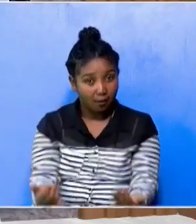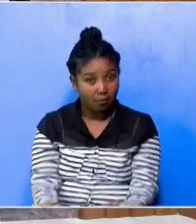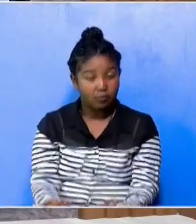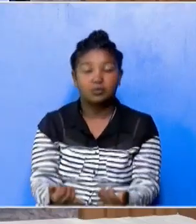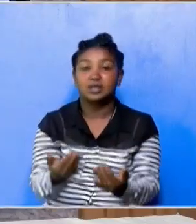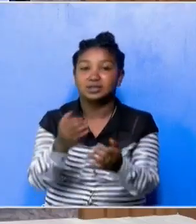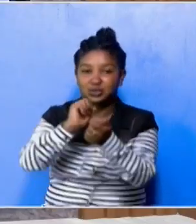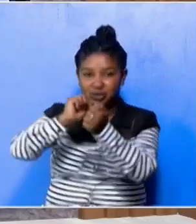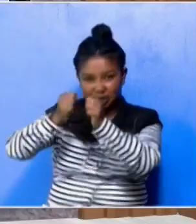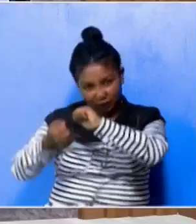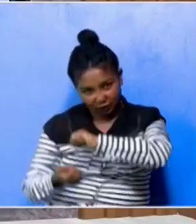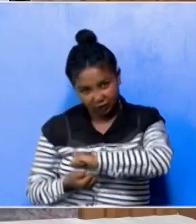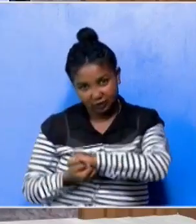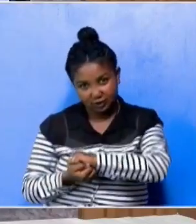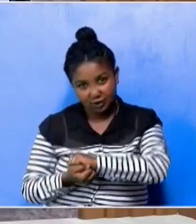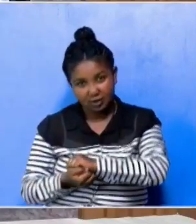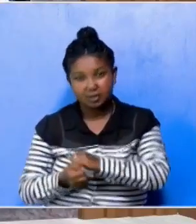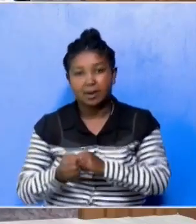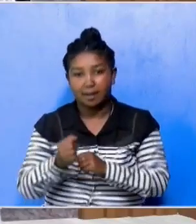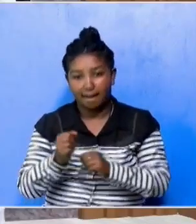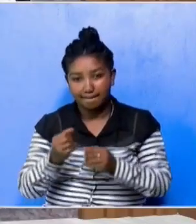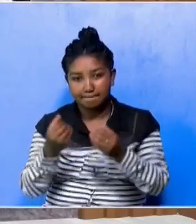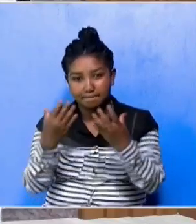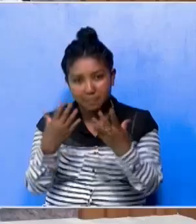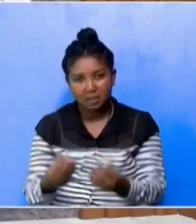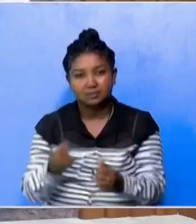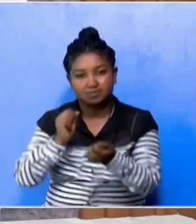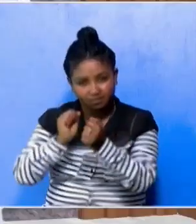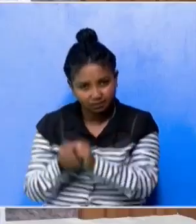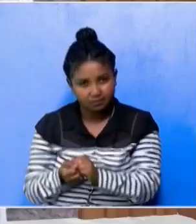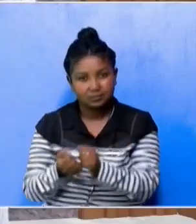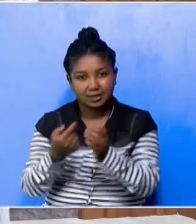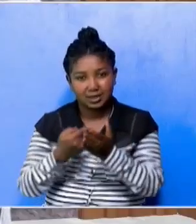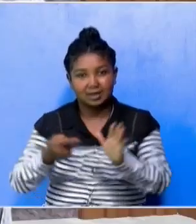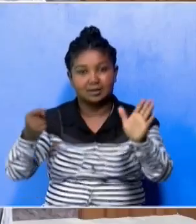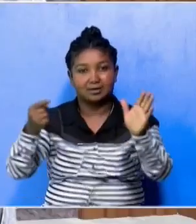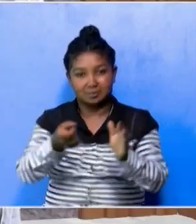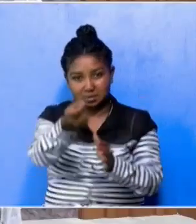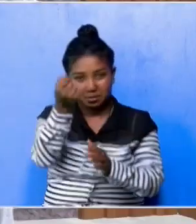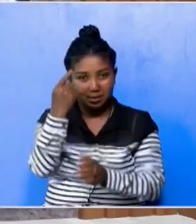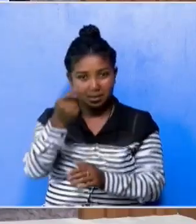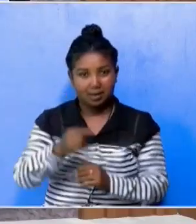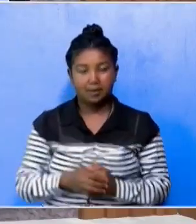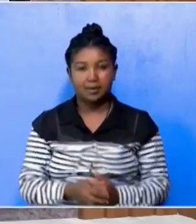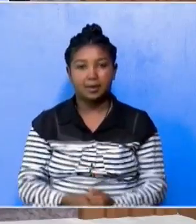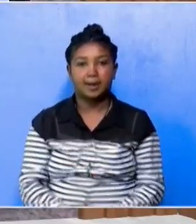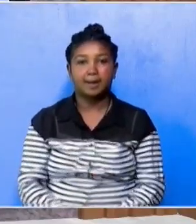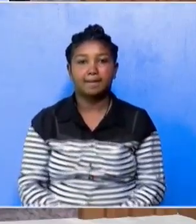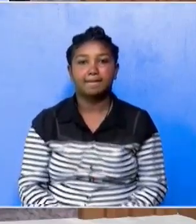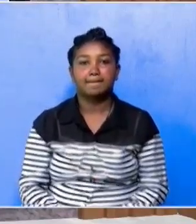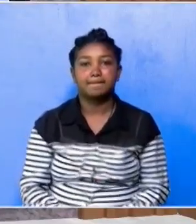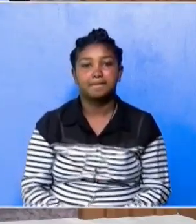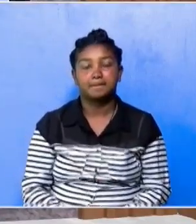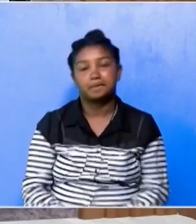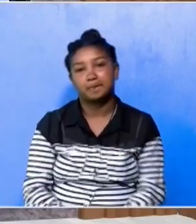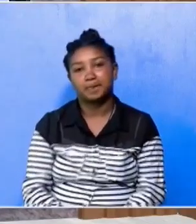let's change this one into passive voice to make it clear. Okay? Nice